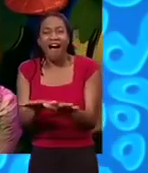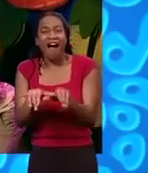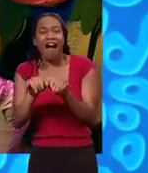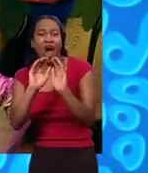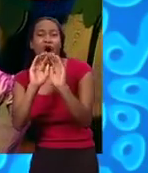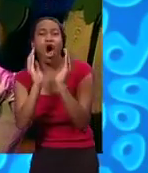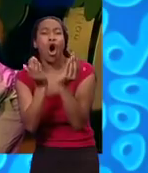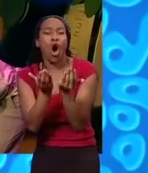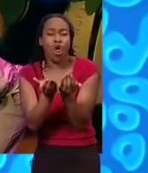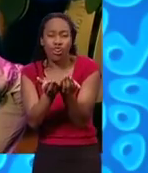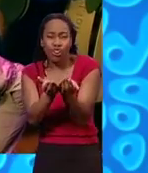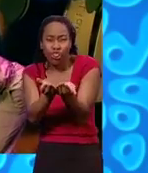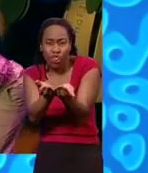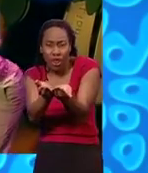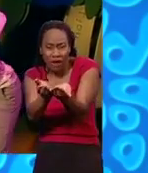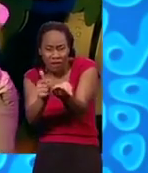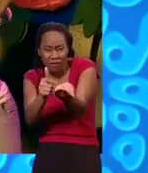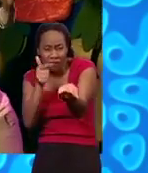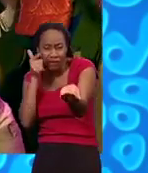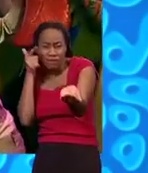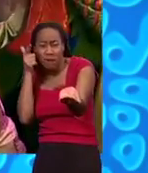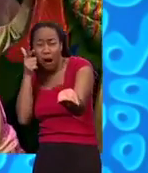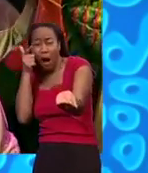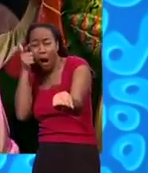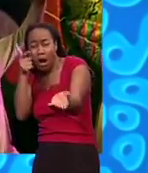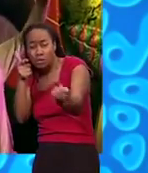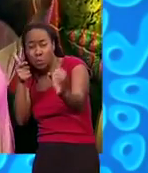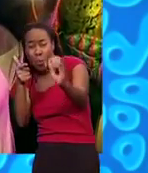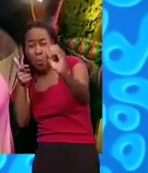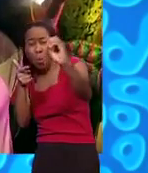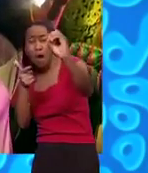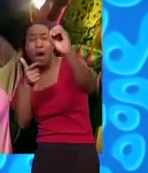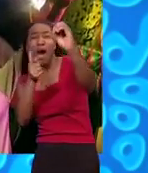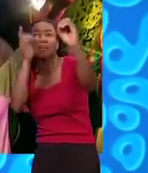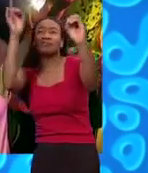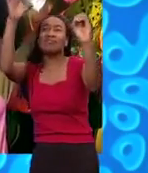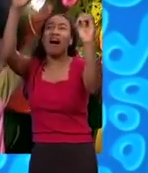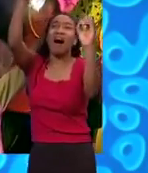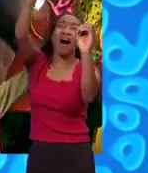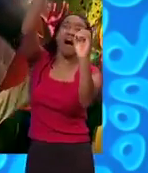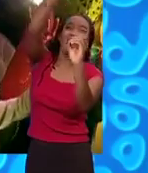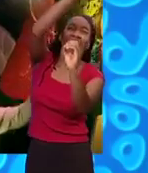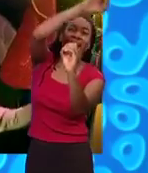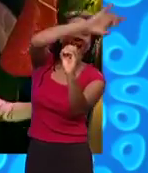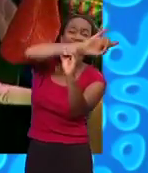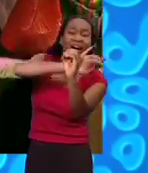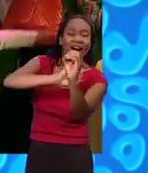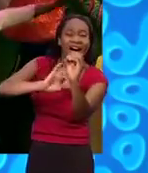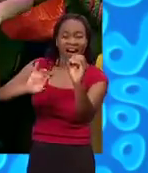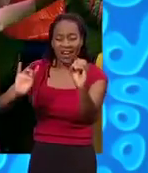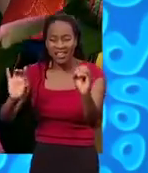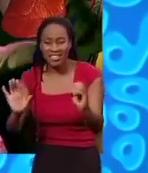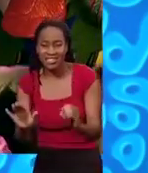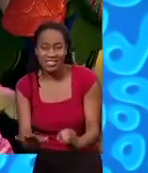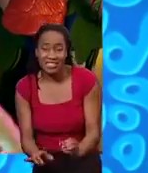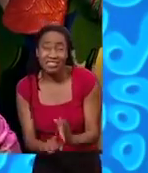looks very small and far, closer to the evening stars.